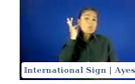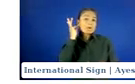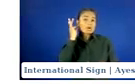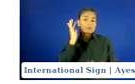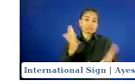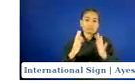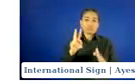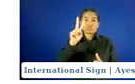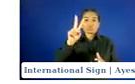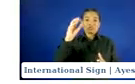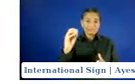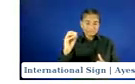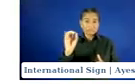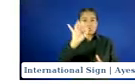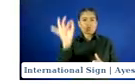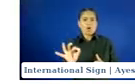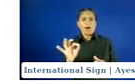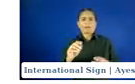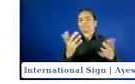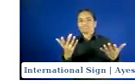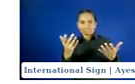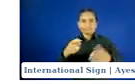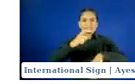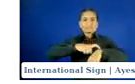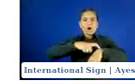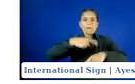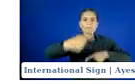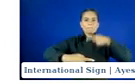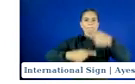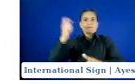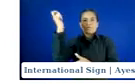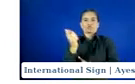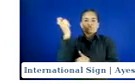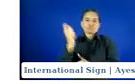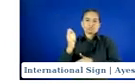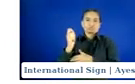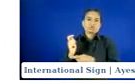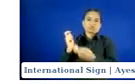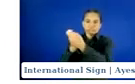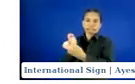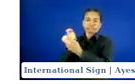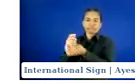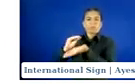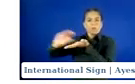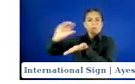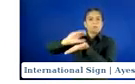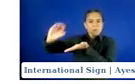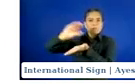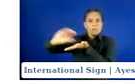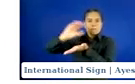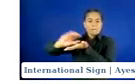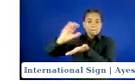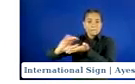insurance contributions. The average social insurance contribution time of female workers is 4 years less